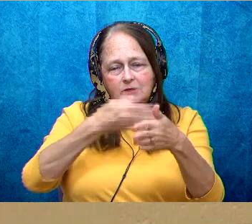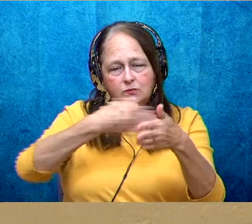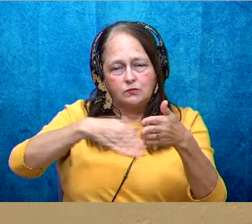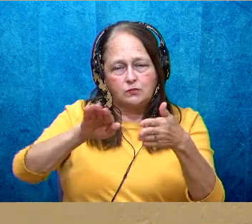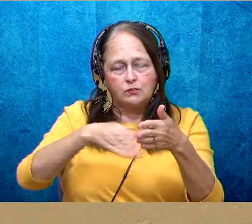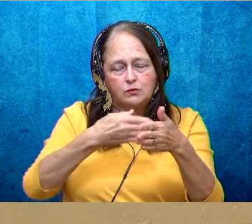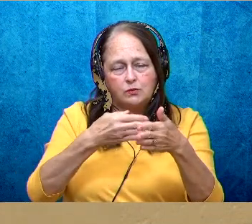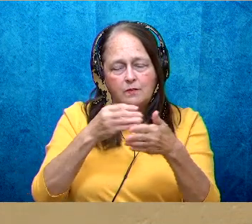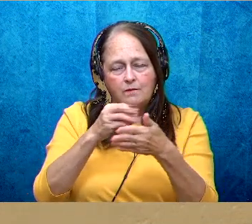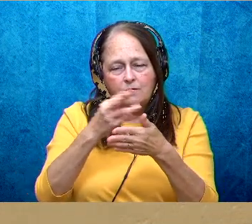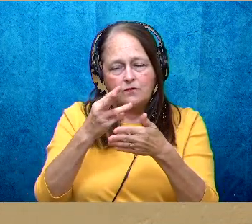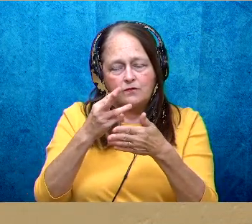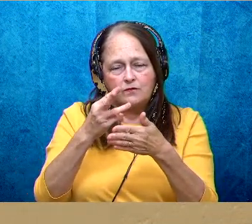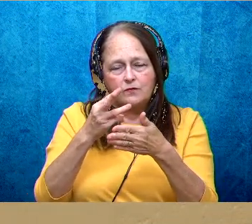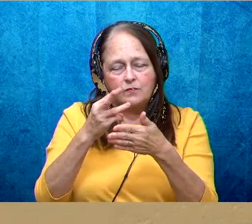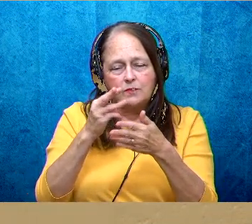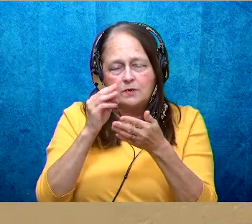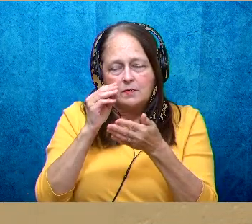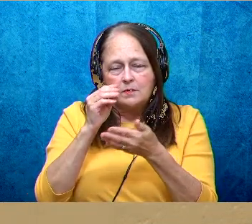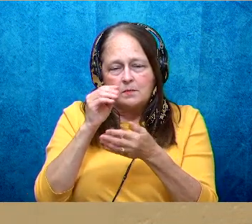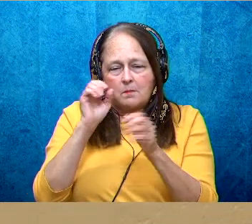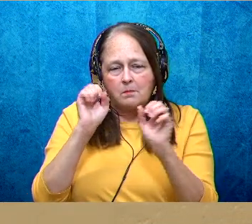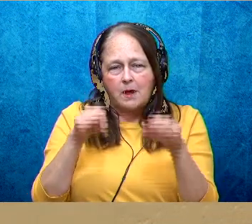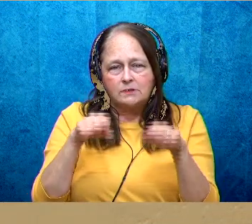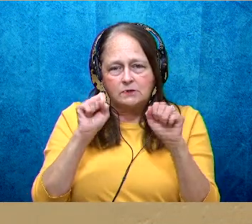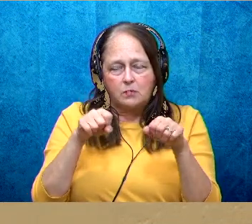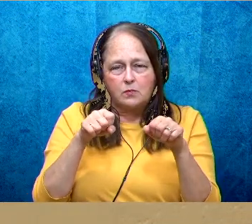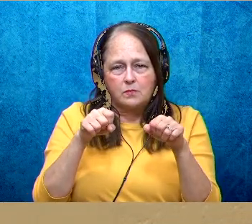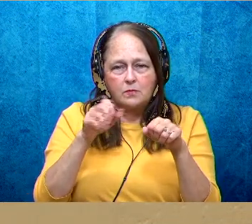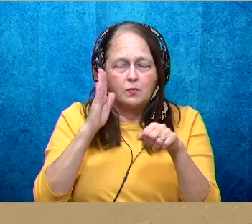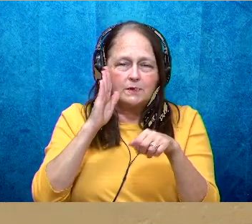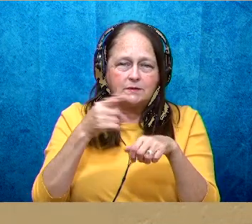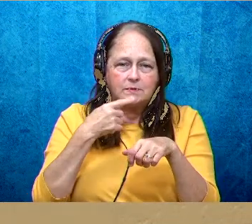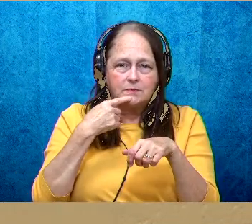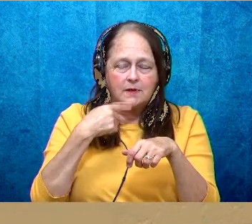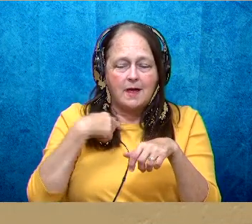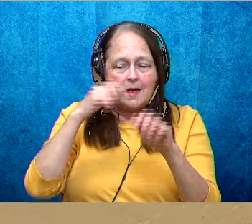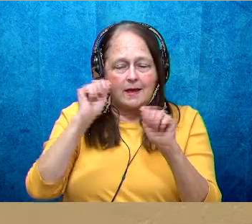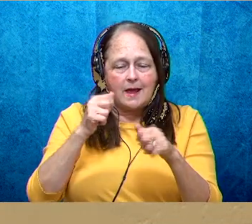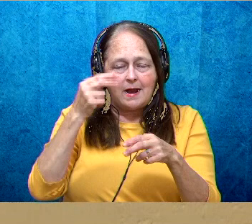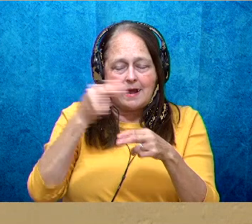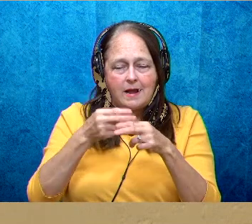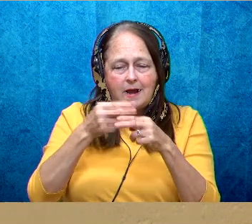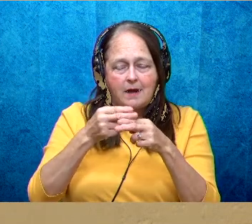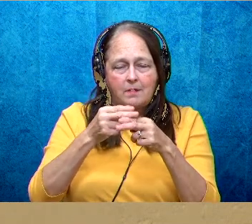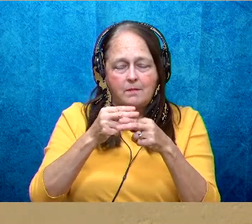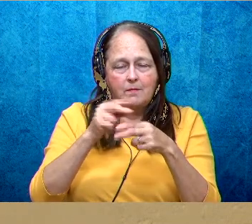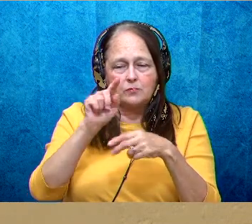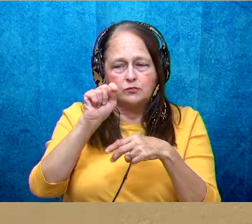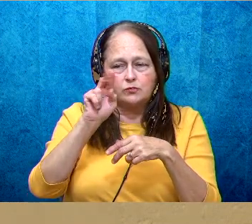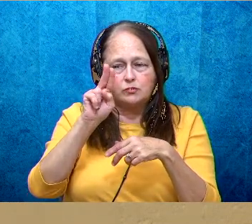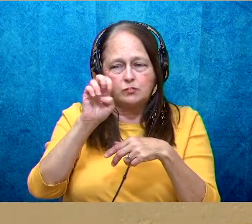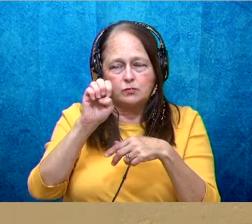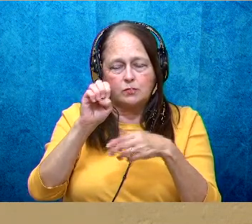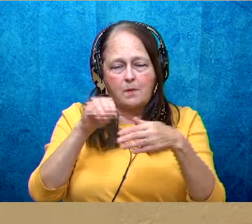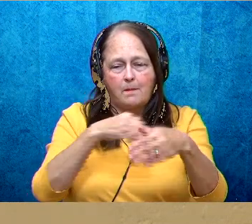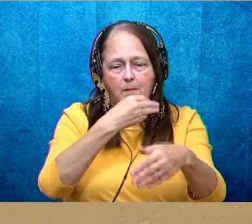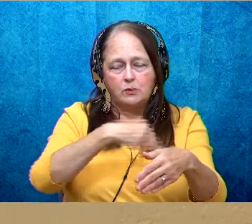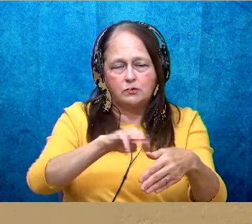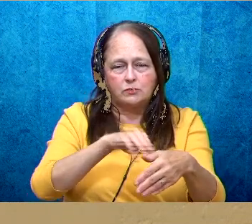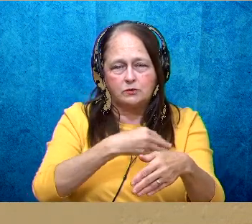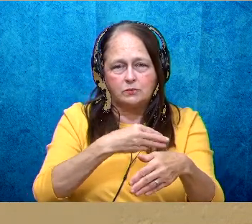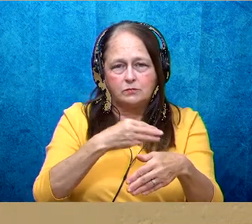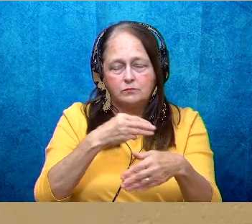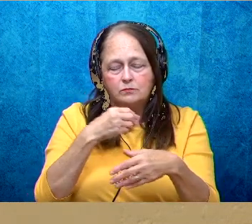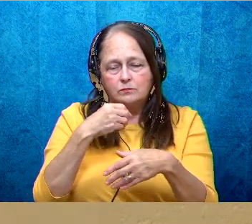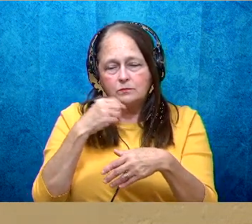as few notes as possible. So someone would say, I can name that tune in 6 notes. Once in a while, you'd see